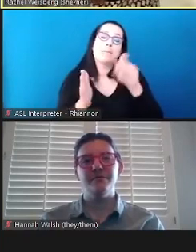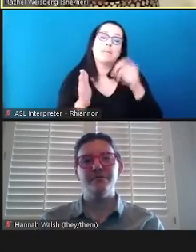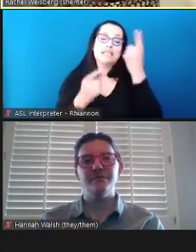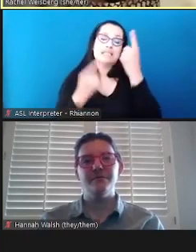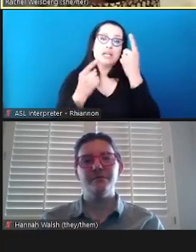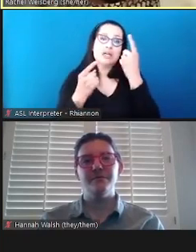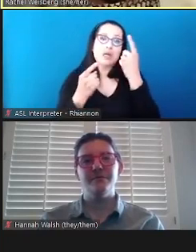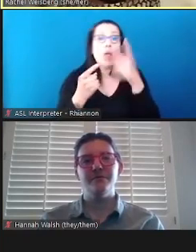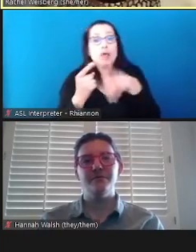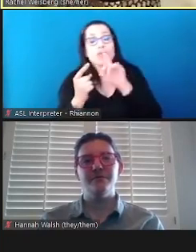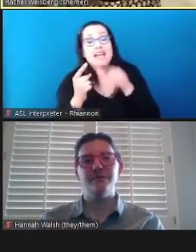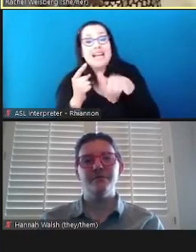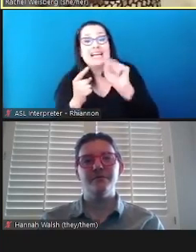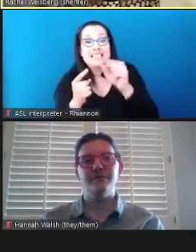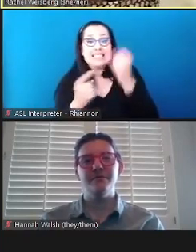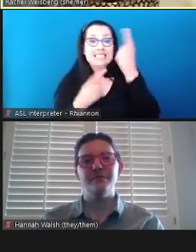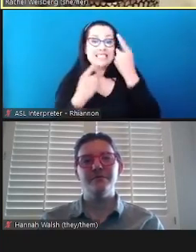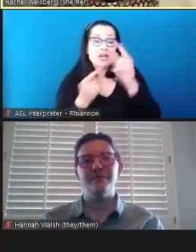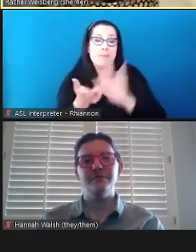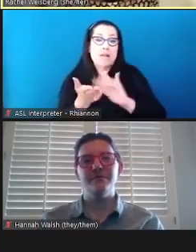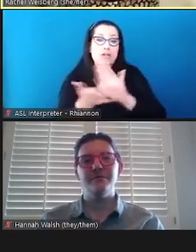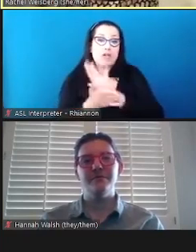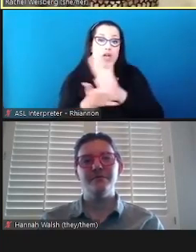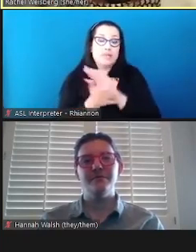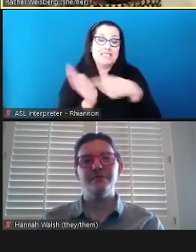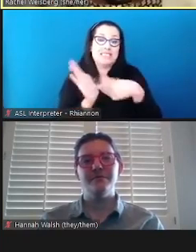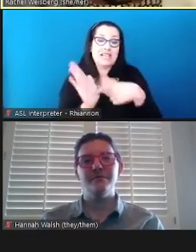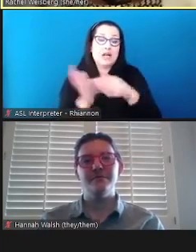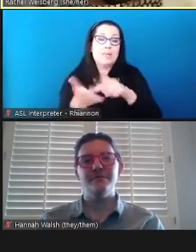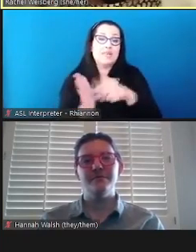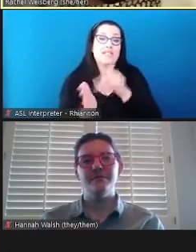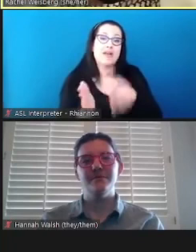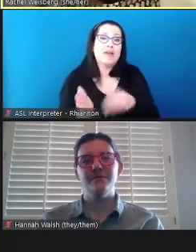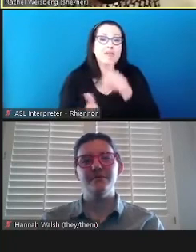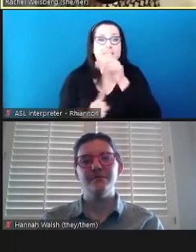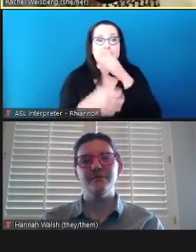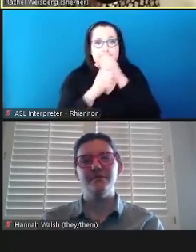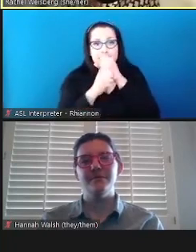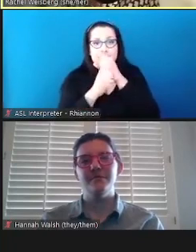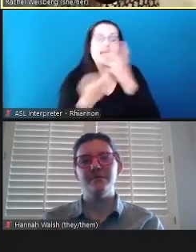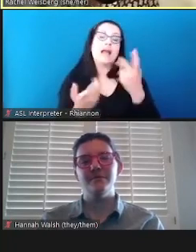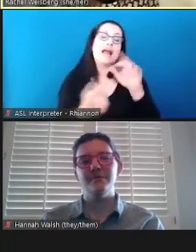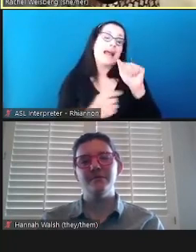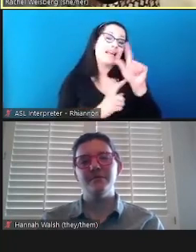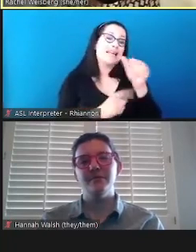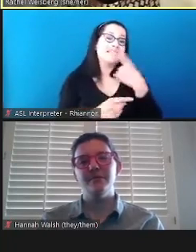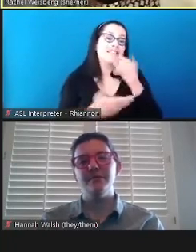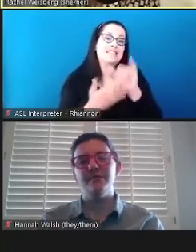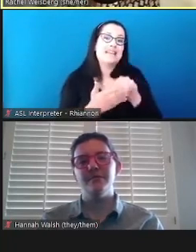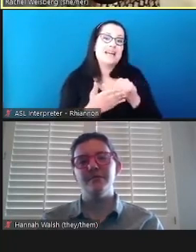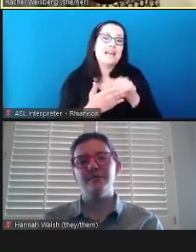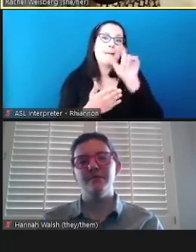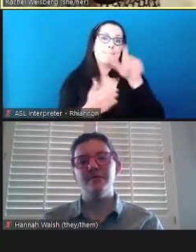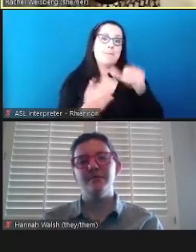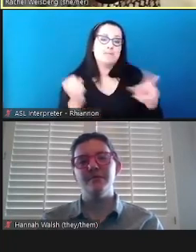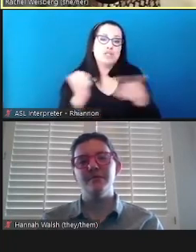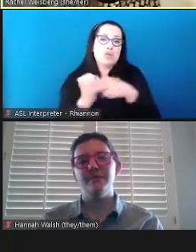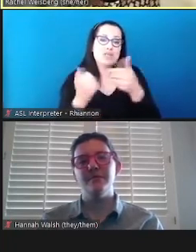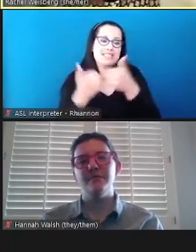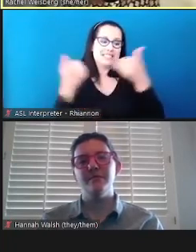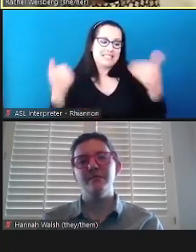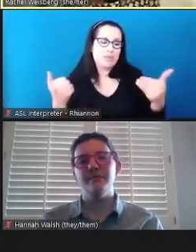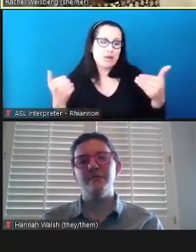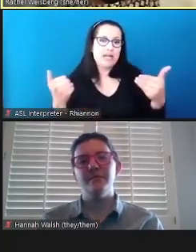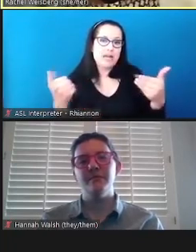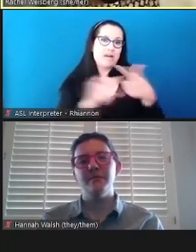is considered a medical documentation. It has to be kept confidentially. And the ADA says these things need to be stored separately and away from